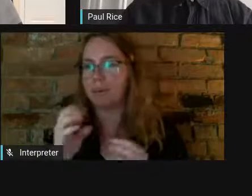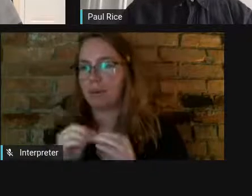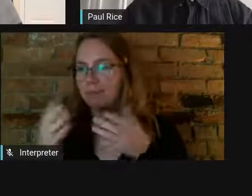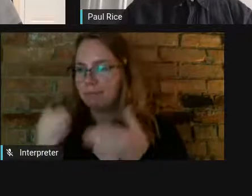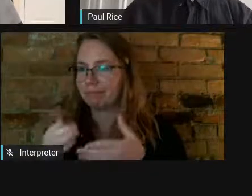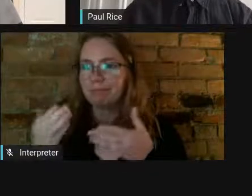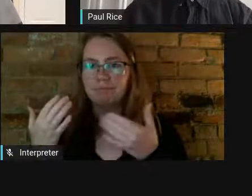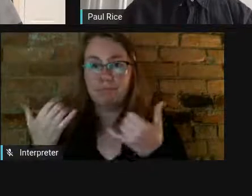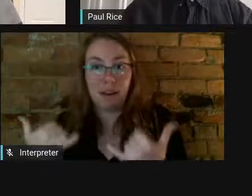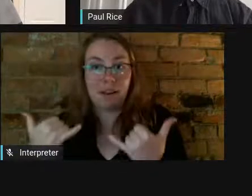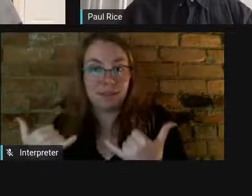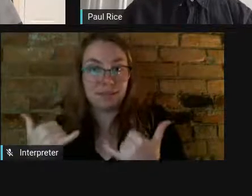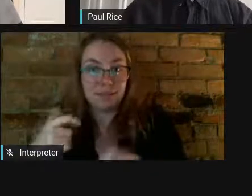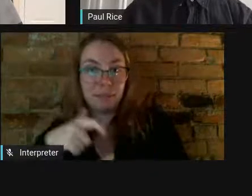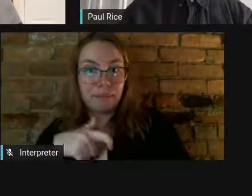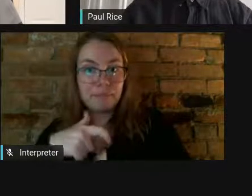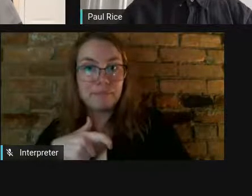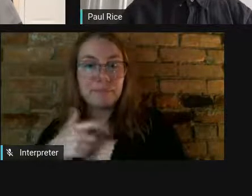like